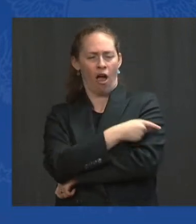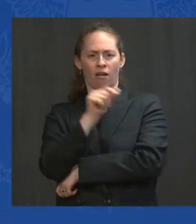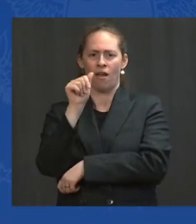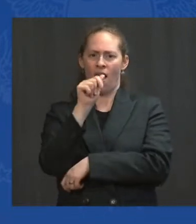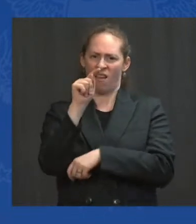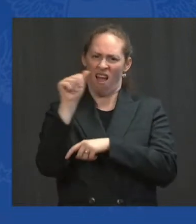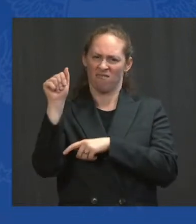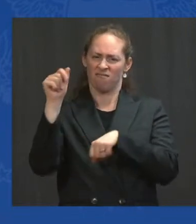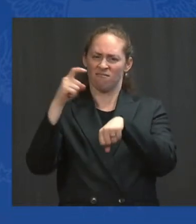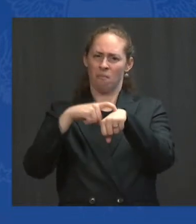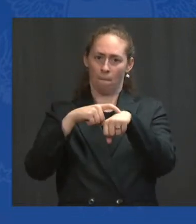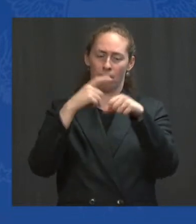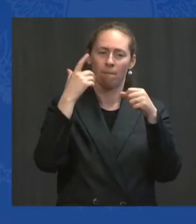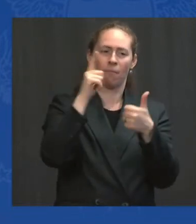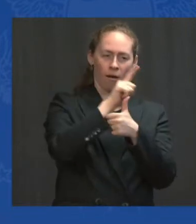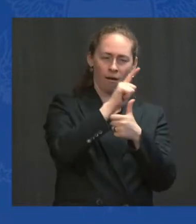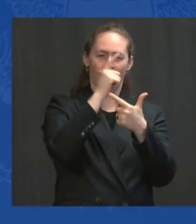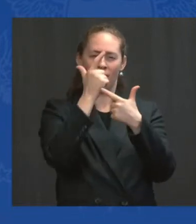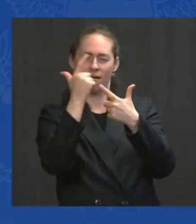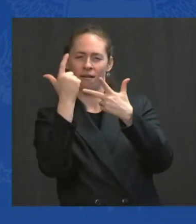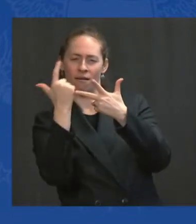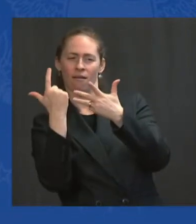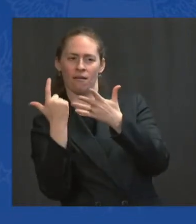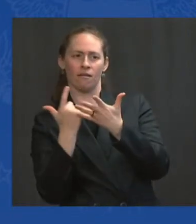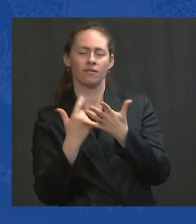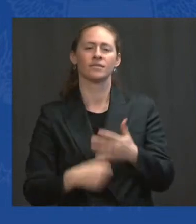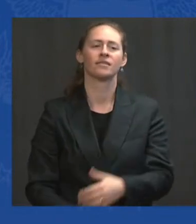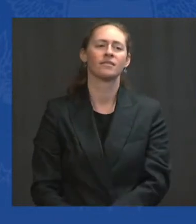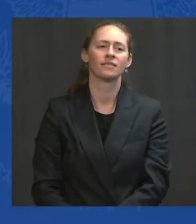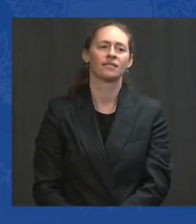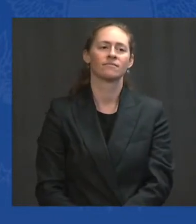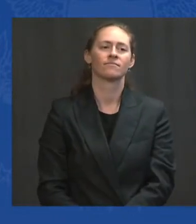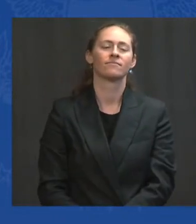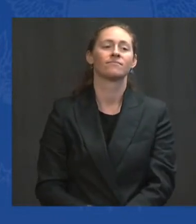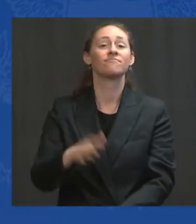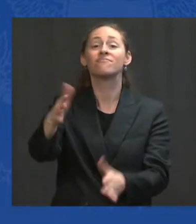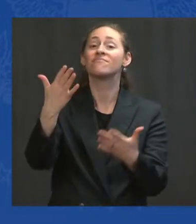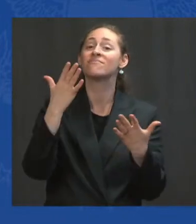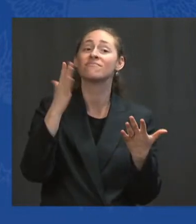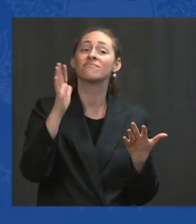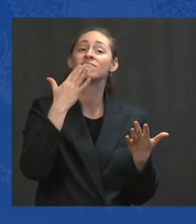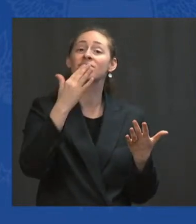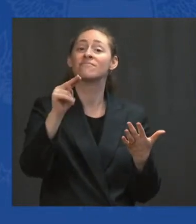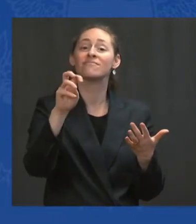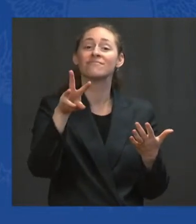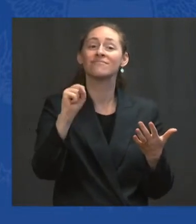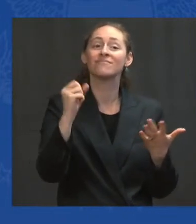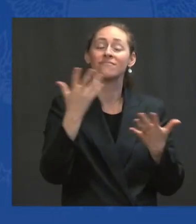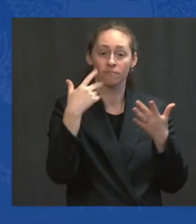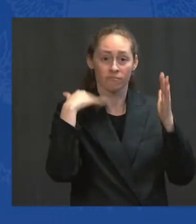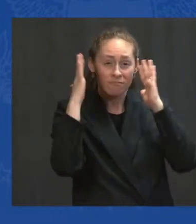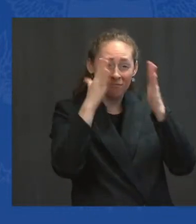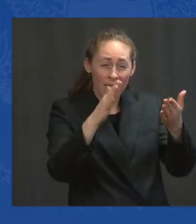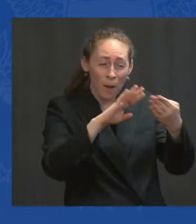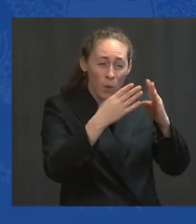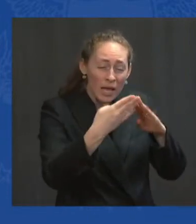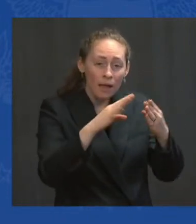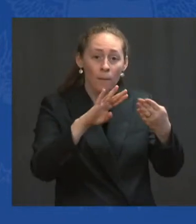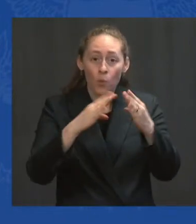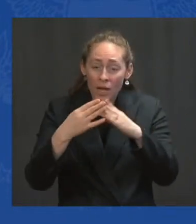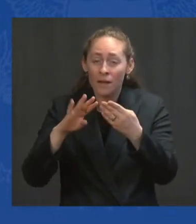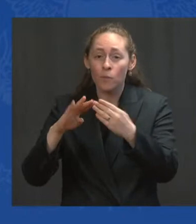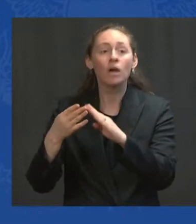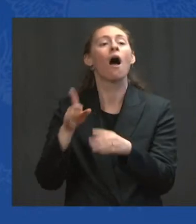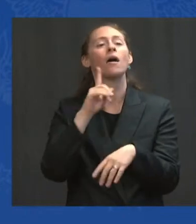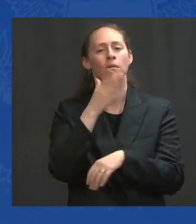And the good news is we know this local, community by community approach works. In June, we focused much of this work in places with